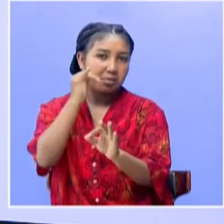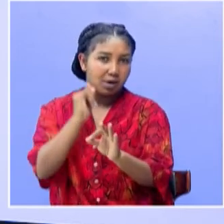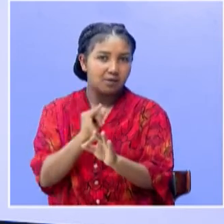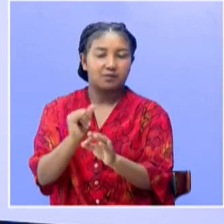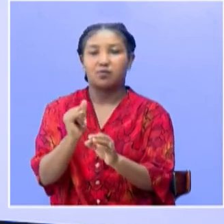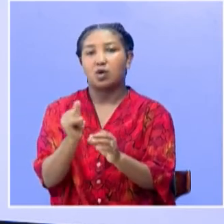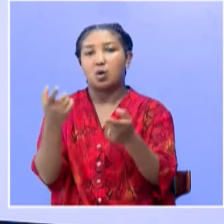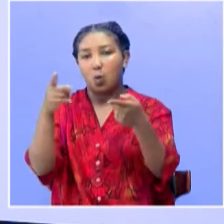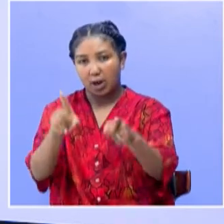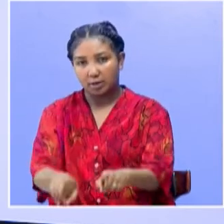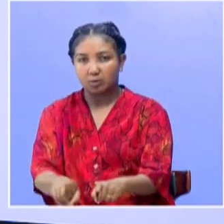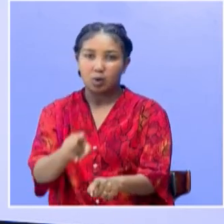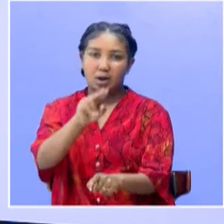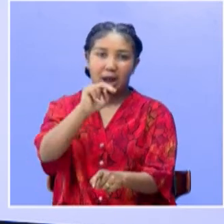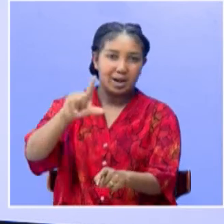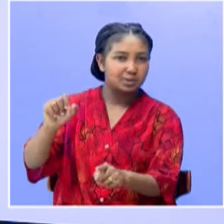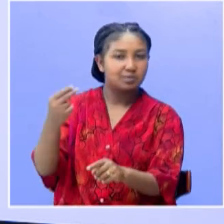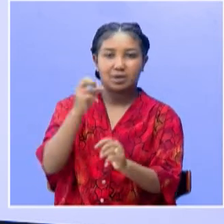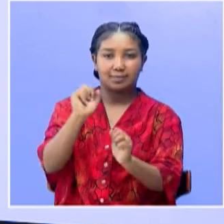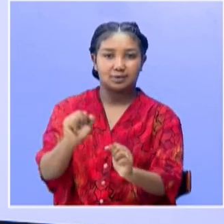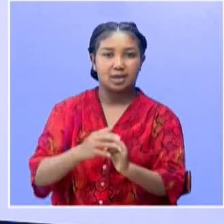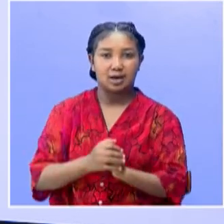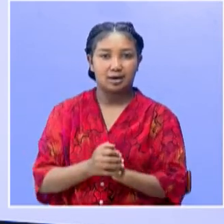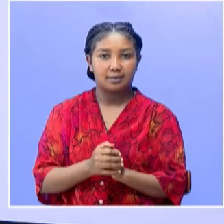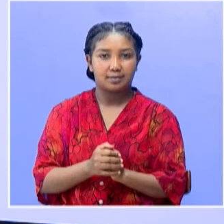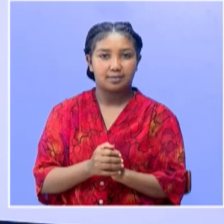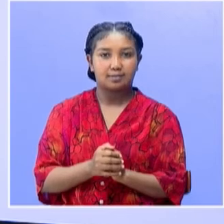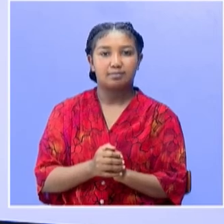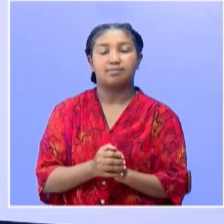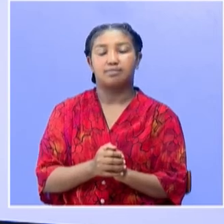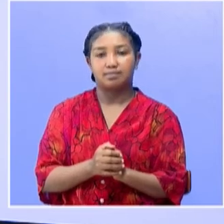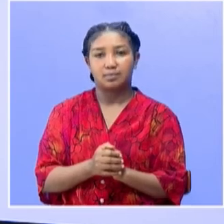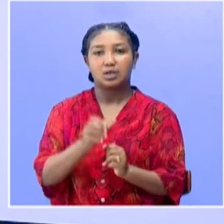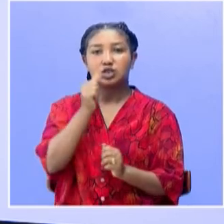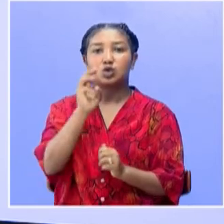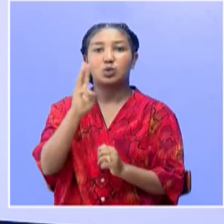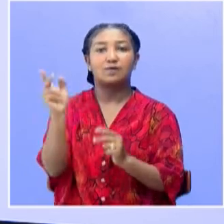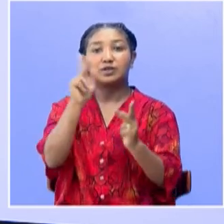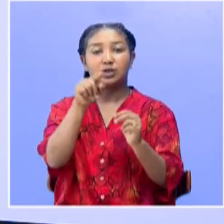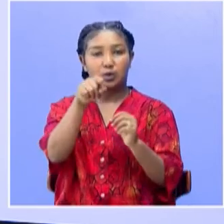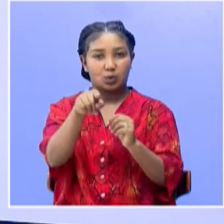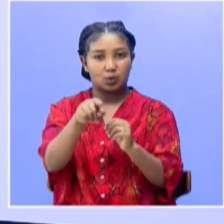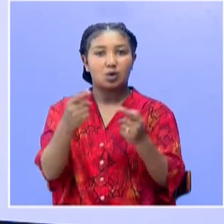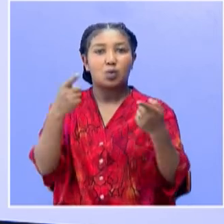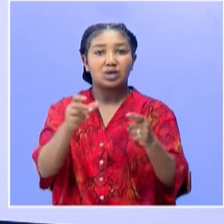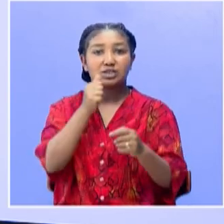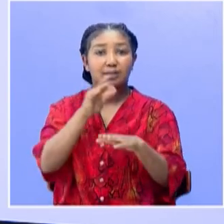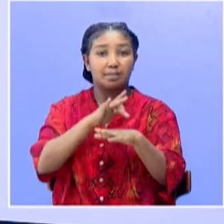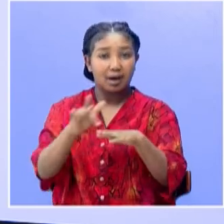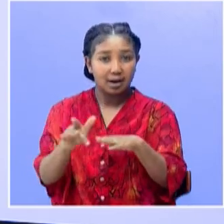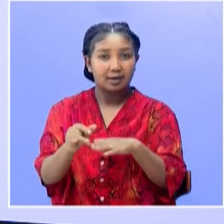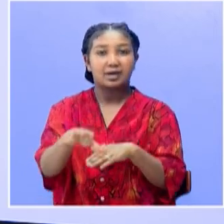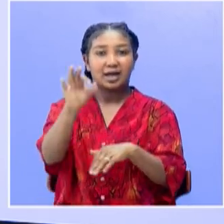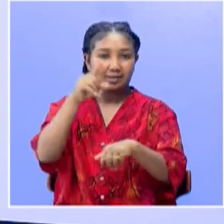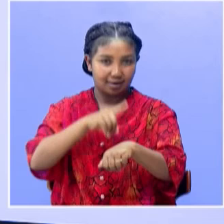also find what? When and, like this one, unless, right? Okay, let's do this one. She will visit you when she blank